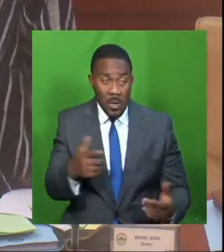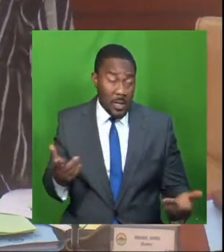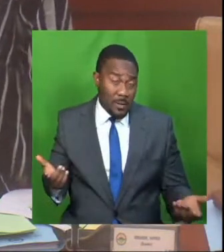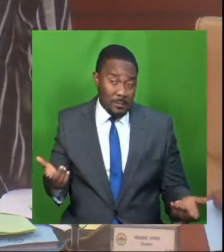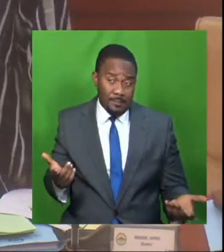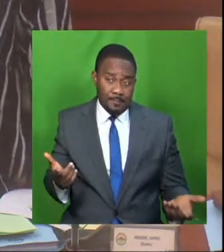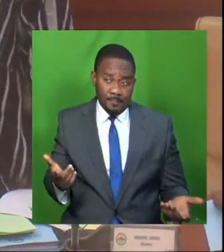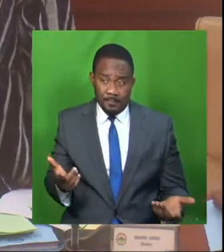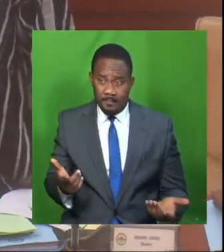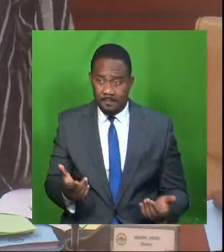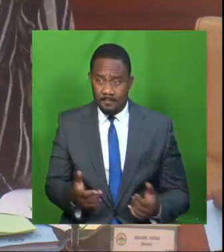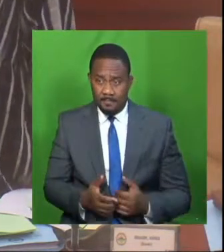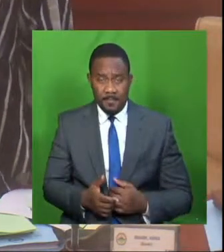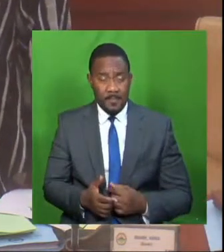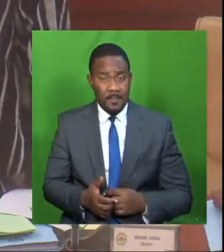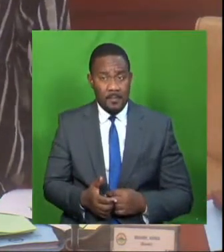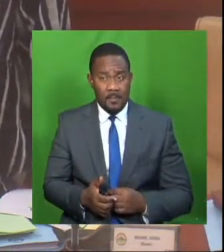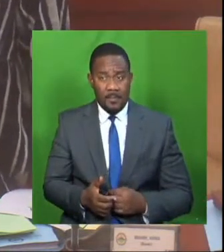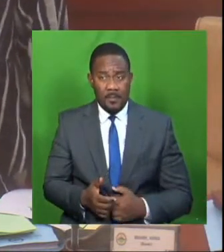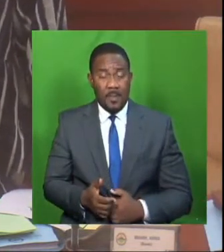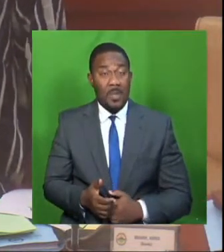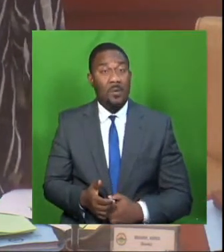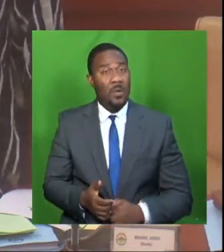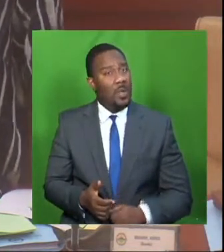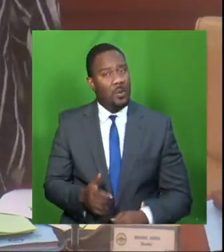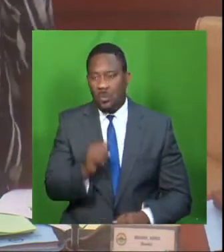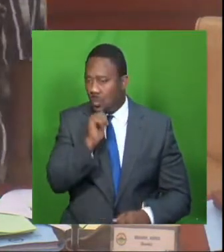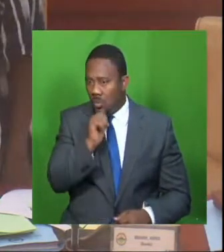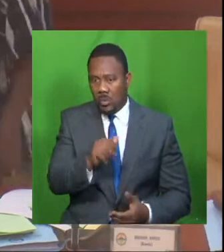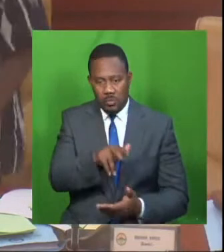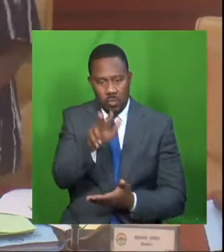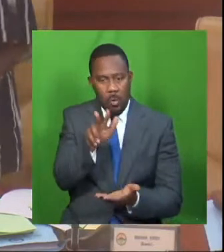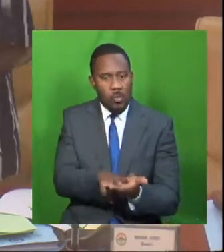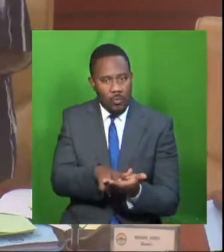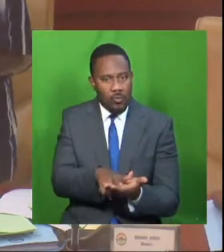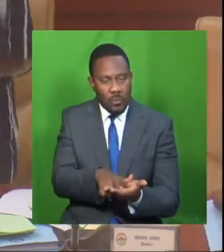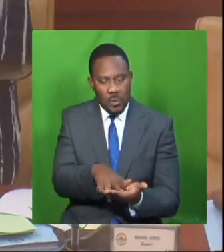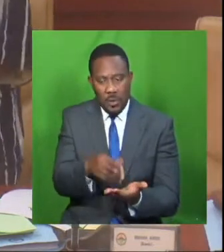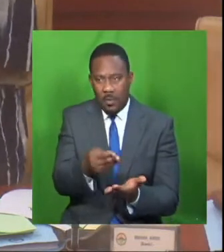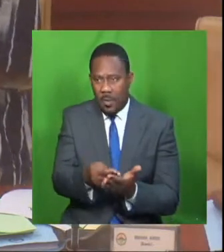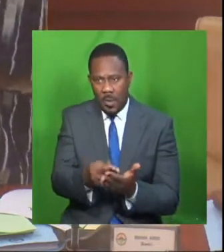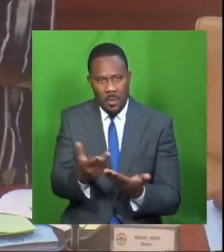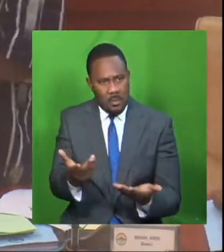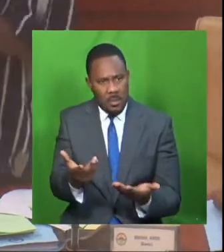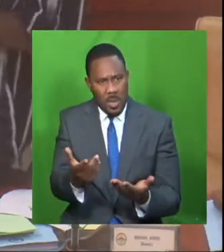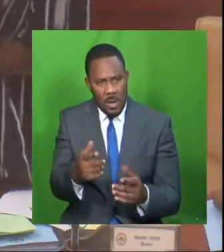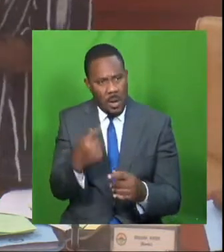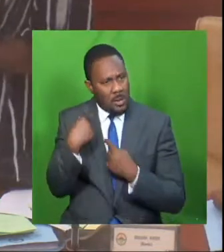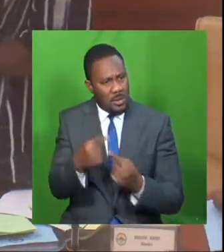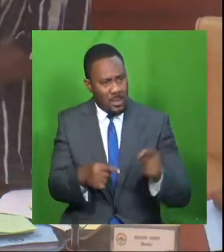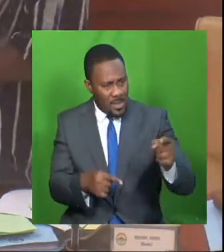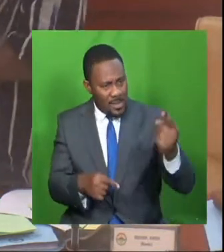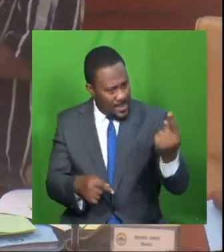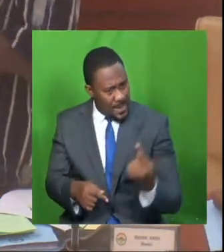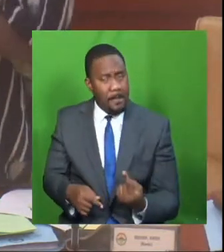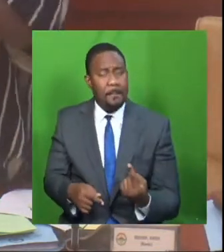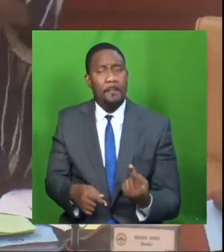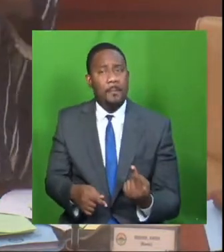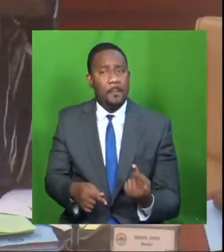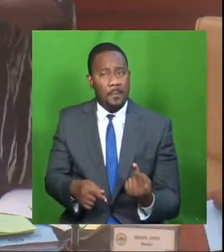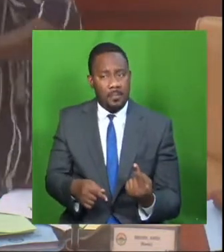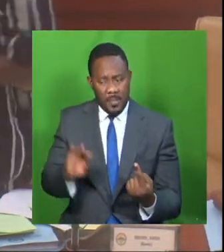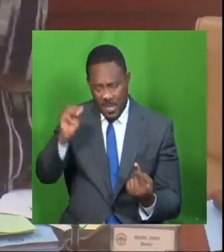when you gave that directive, you said we should suspend the 75 million euros,